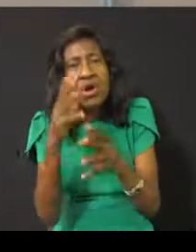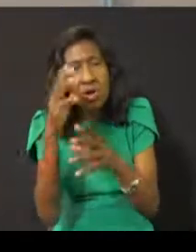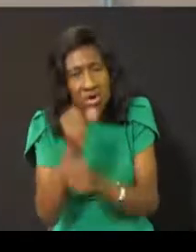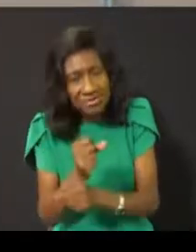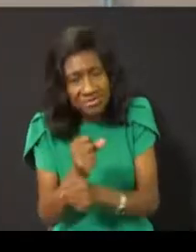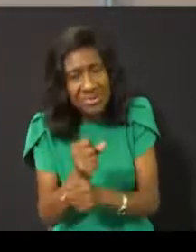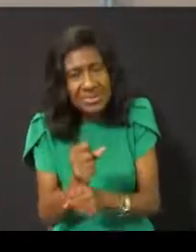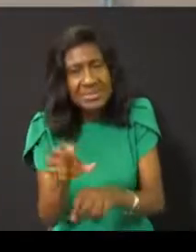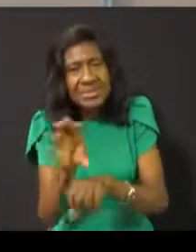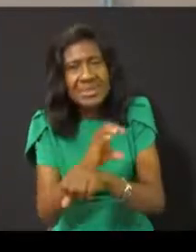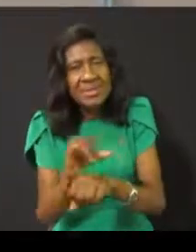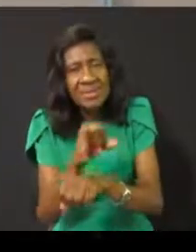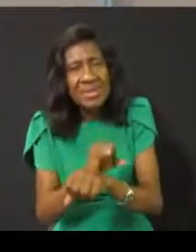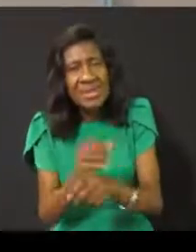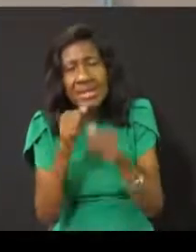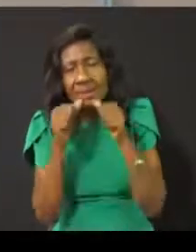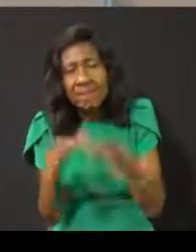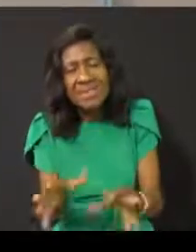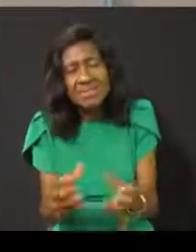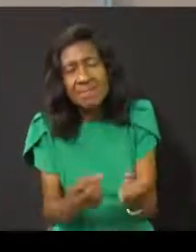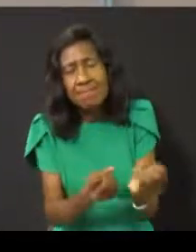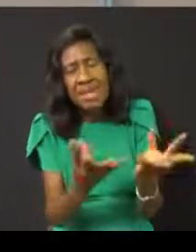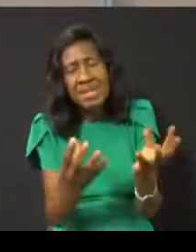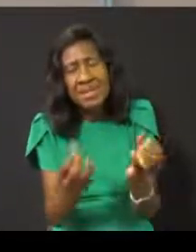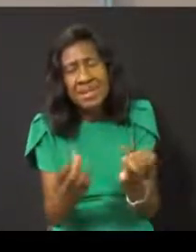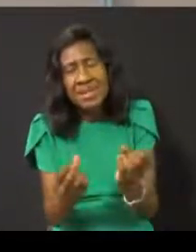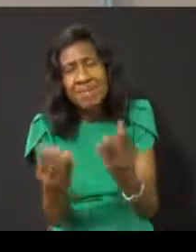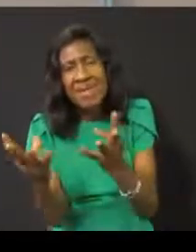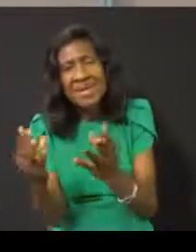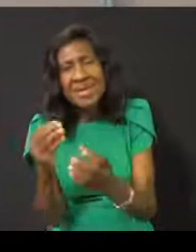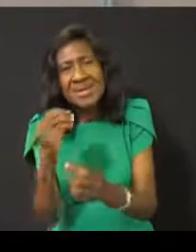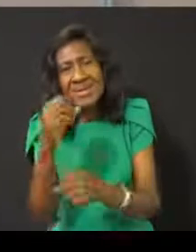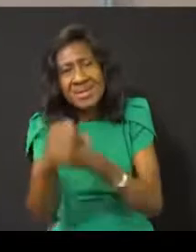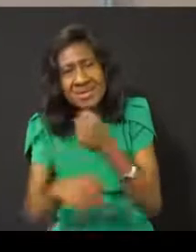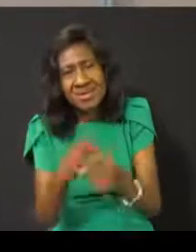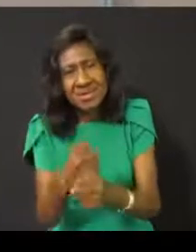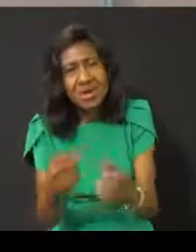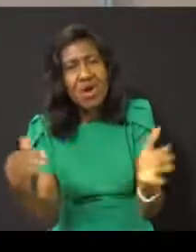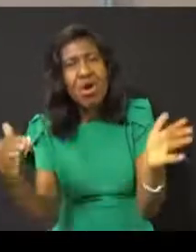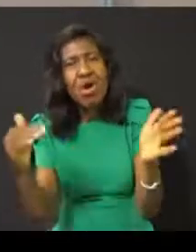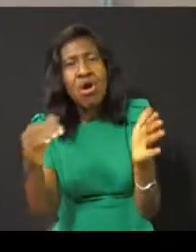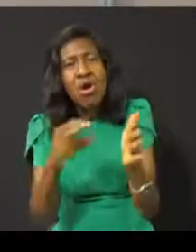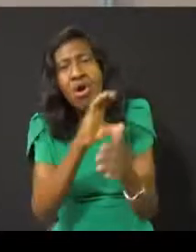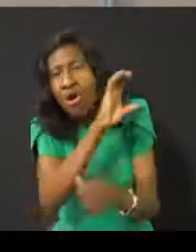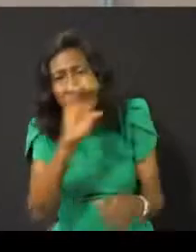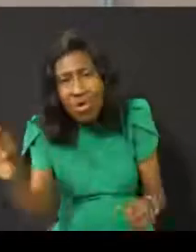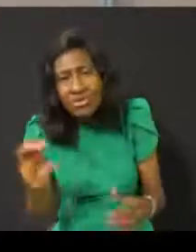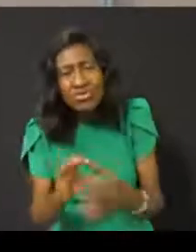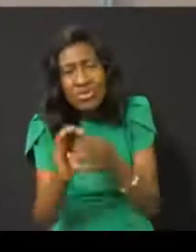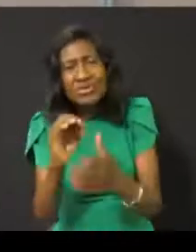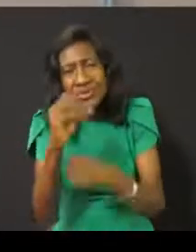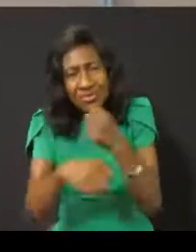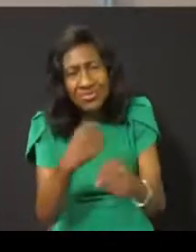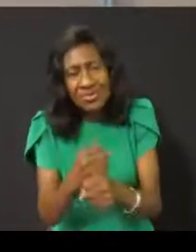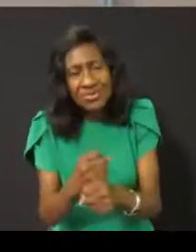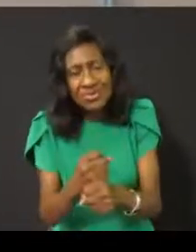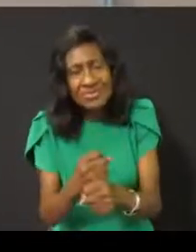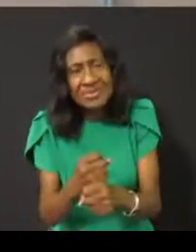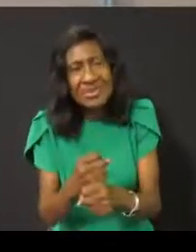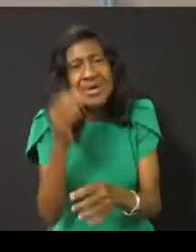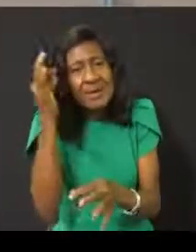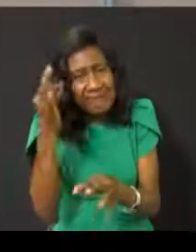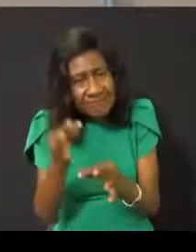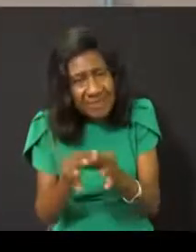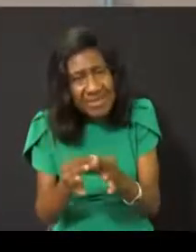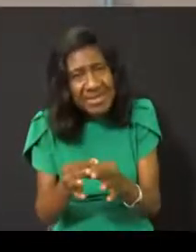blessed for many, many, many, many, many decades, many hundreds of years. And the reason for that is our faith in God. So I ask those prayer